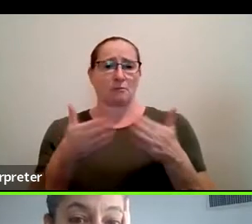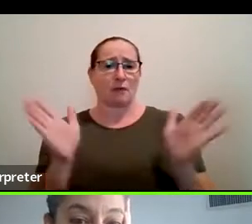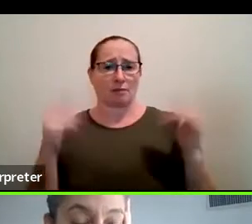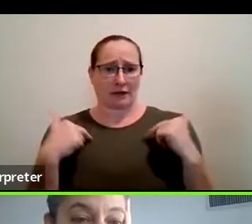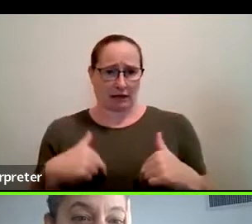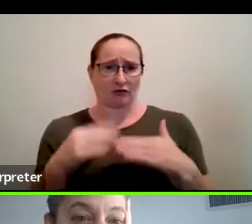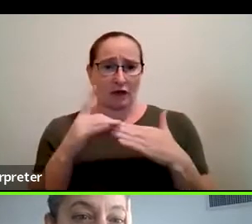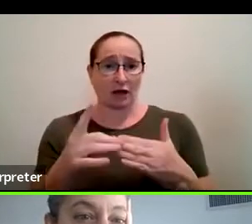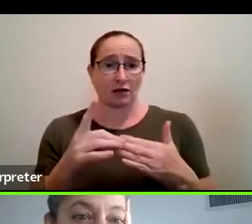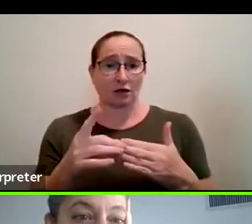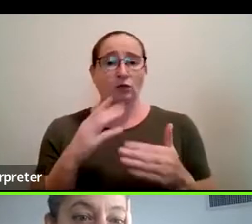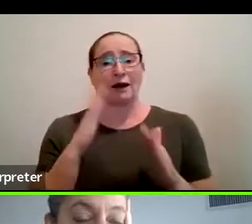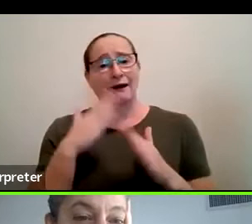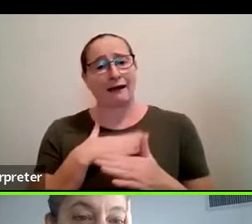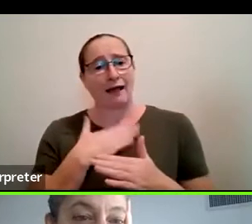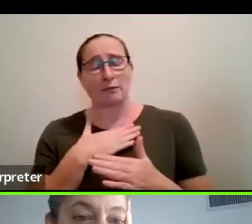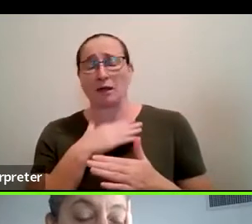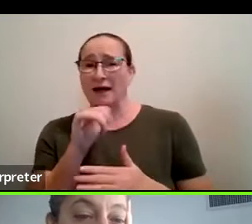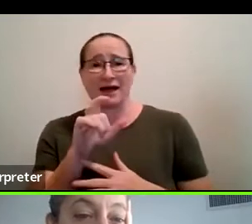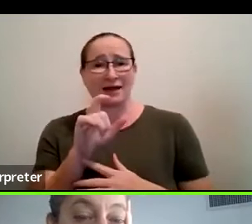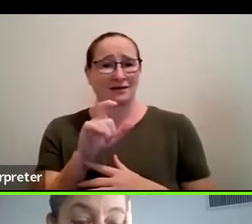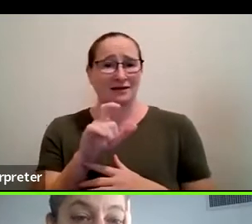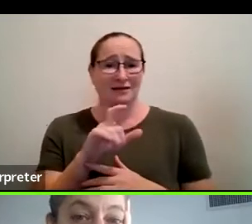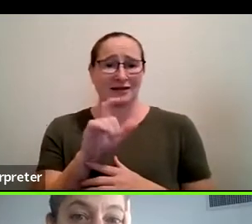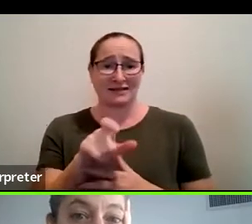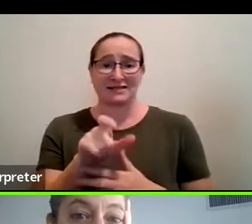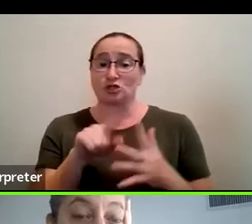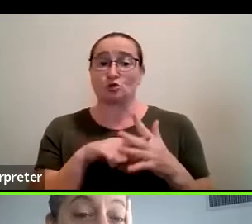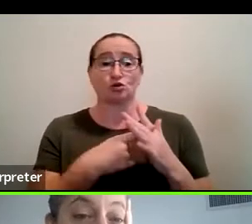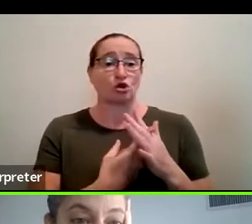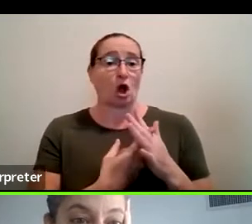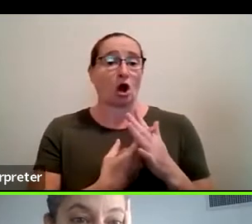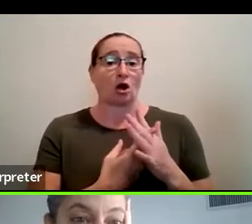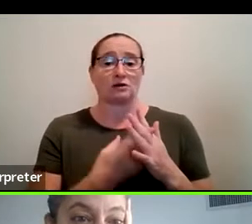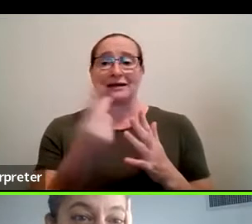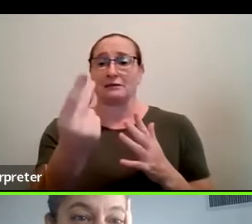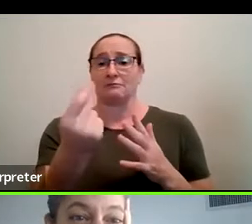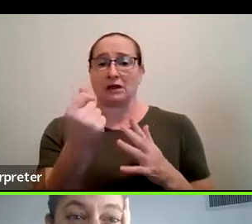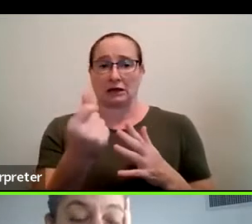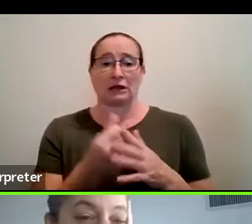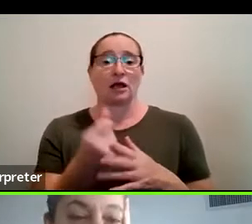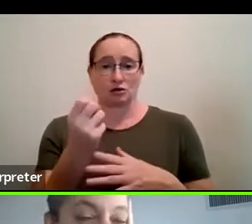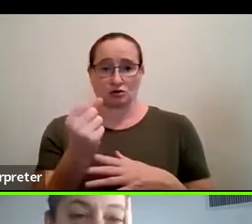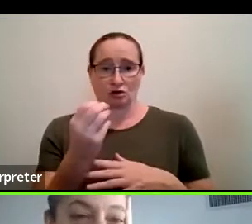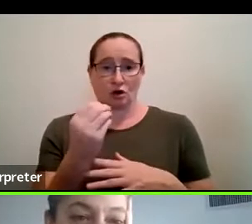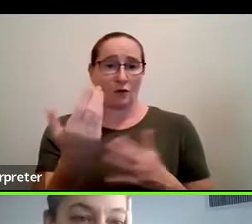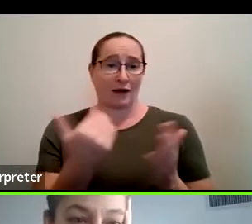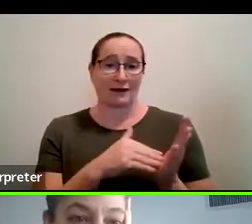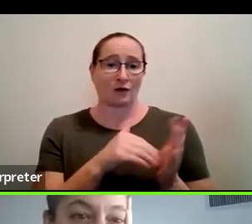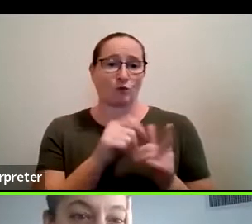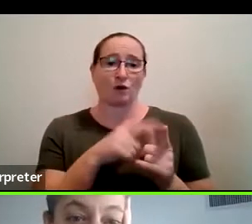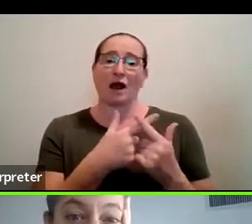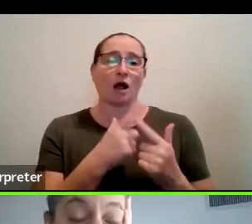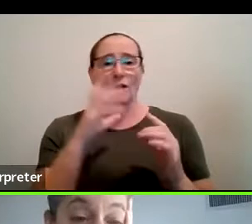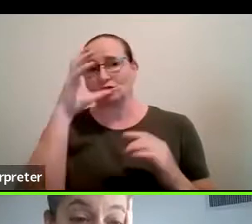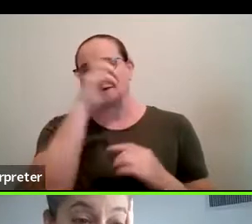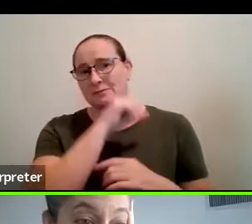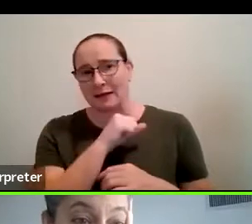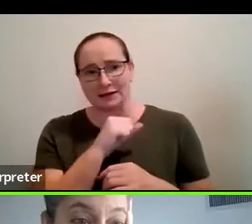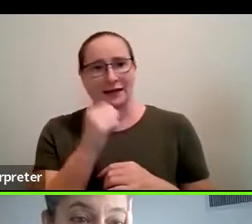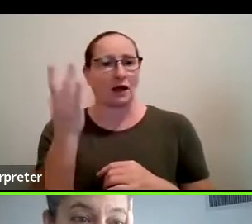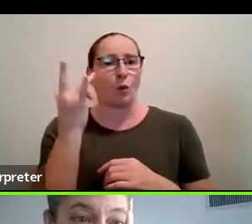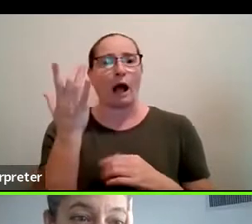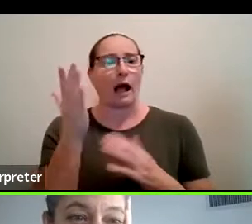happy to revisit that with you. But this doesn't need to. This needs to start immediately. So again, we're not going to speculate as to